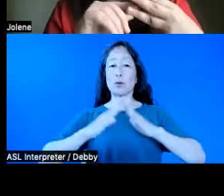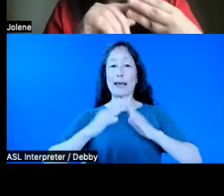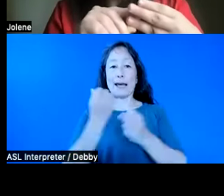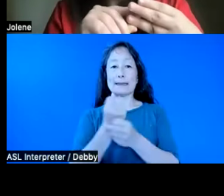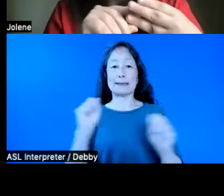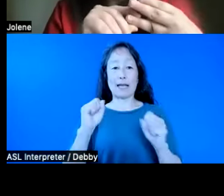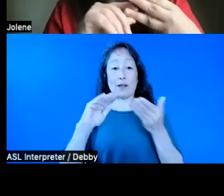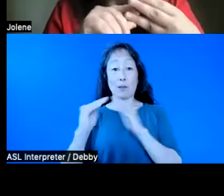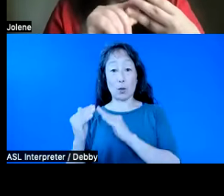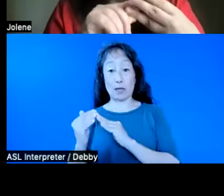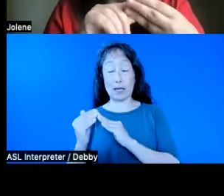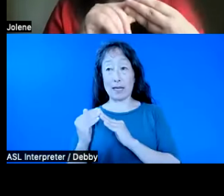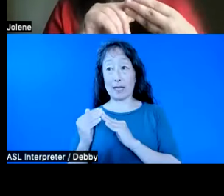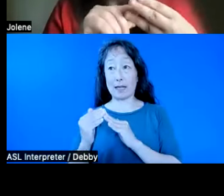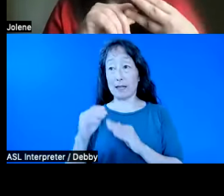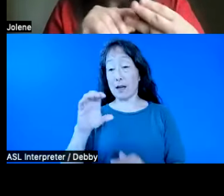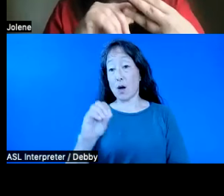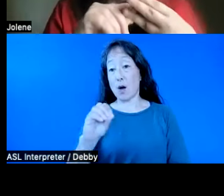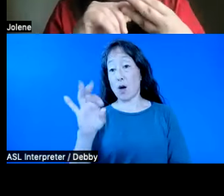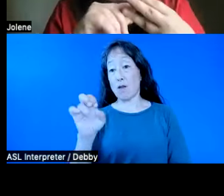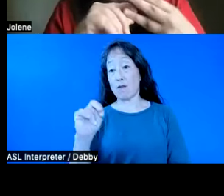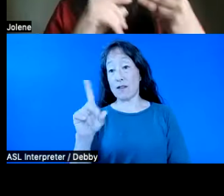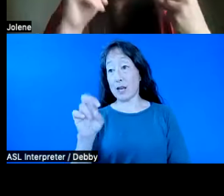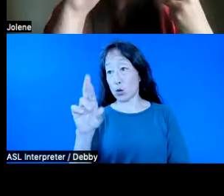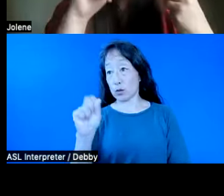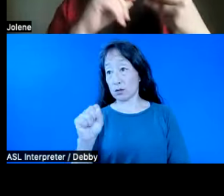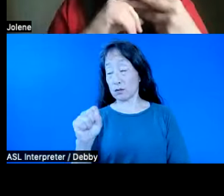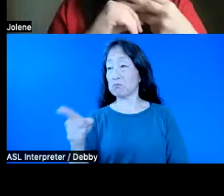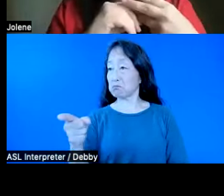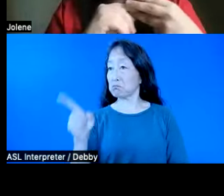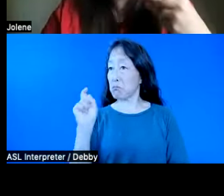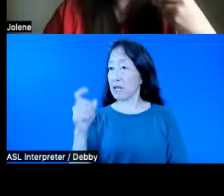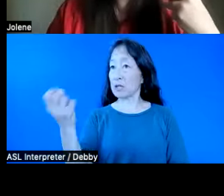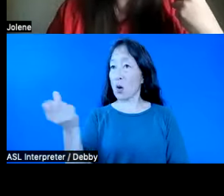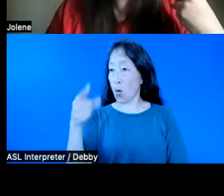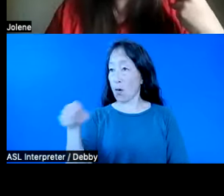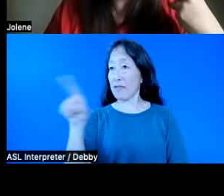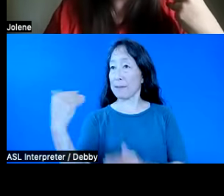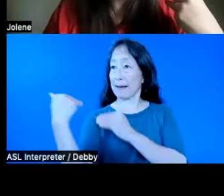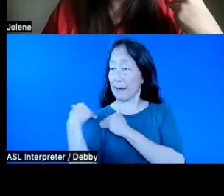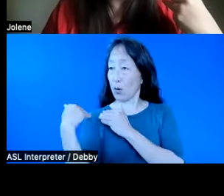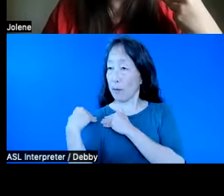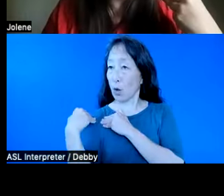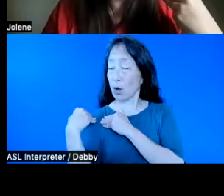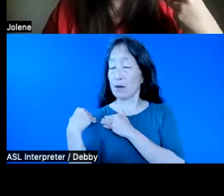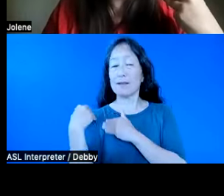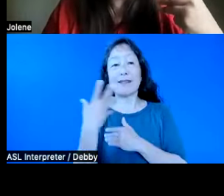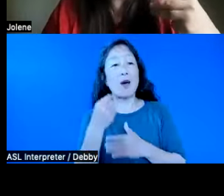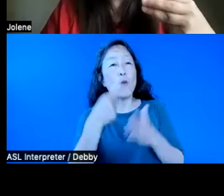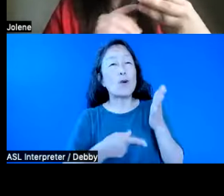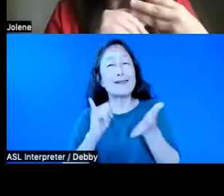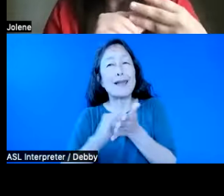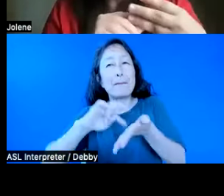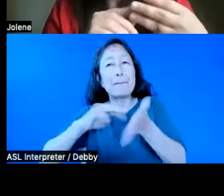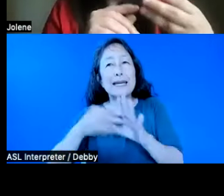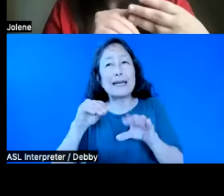offenders accountable? And what does that really mean within our own tribal communities? What does accountability look like when it may be